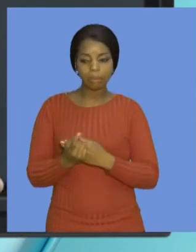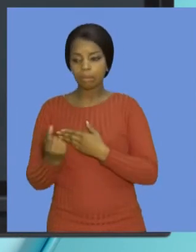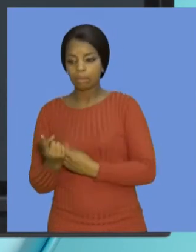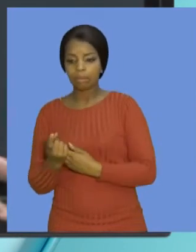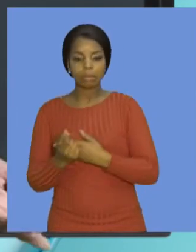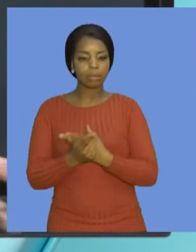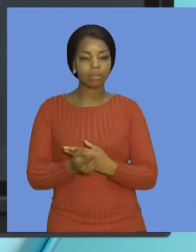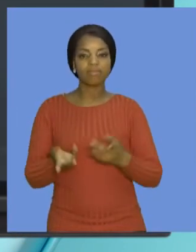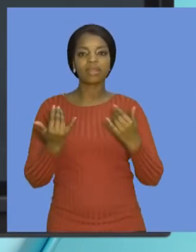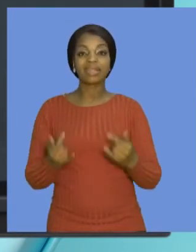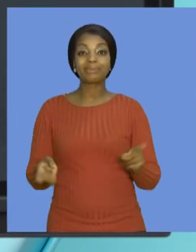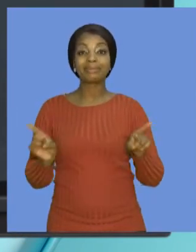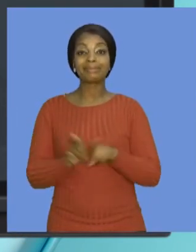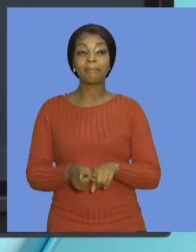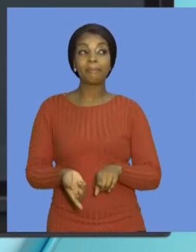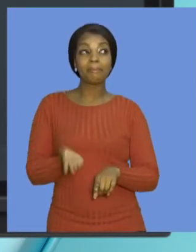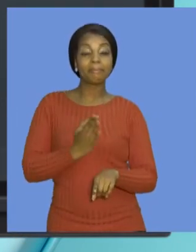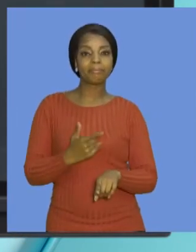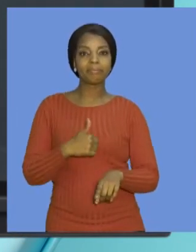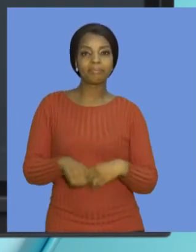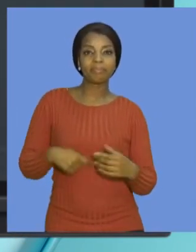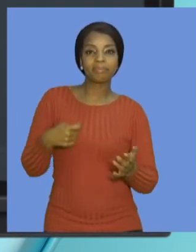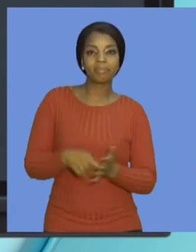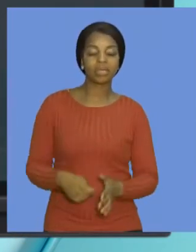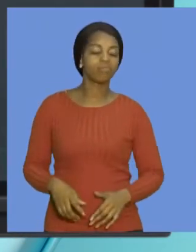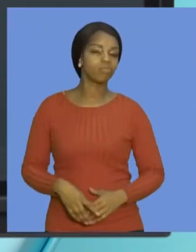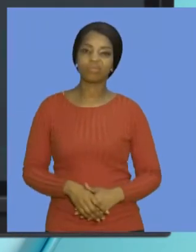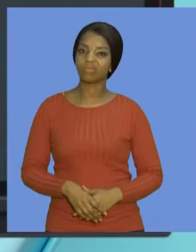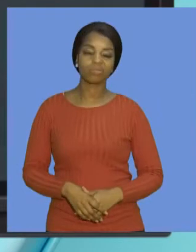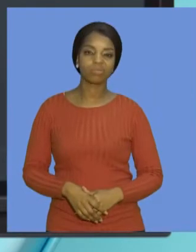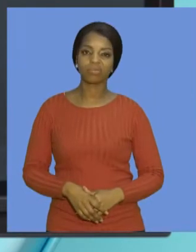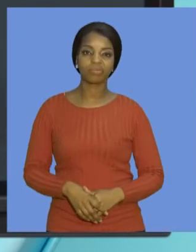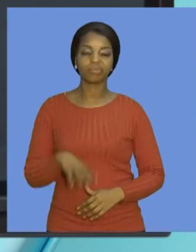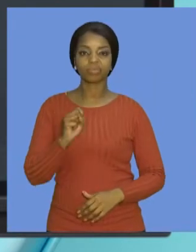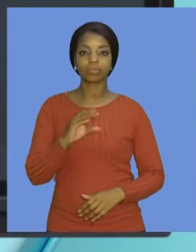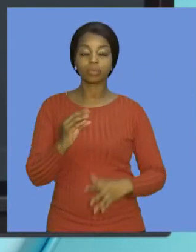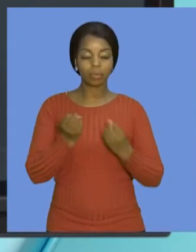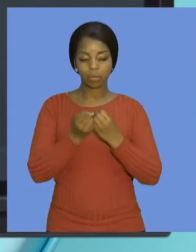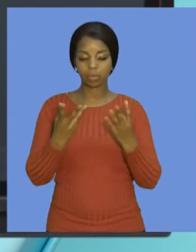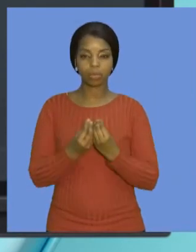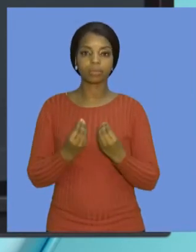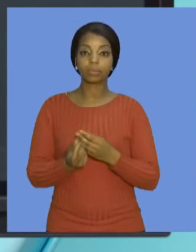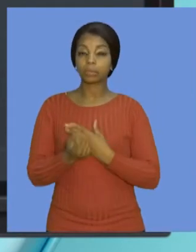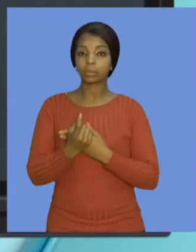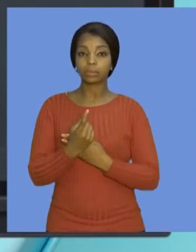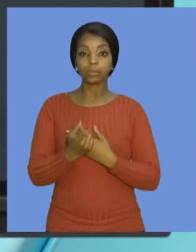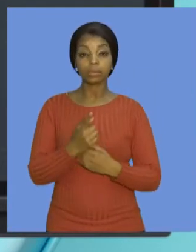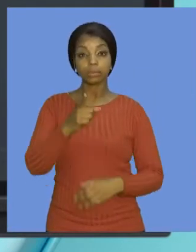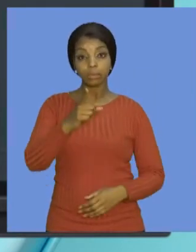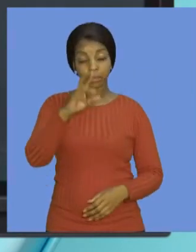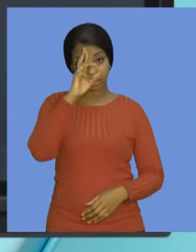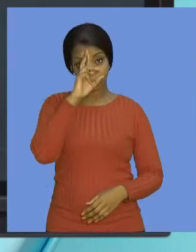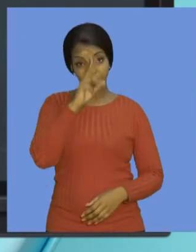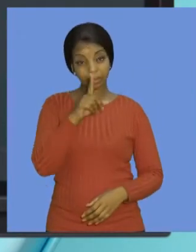you bought it at 1 million something. So hence it has depreciated. So there's a lot of factors that will then contribute to this. So remember again,